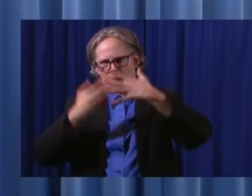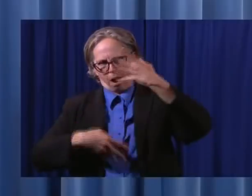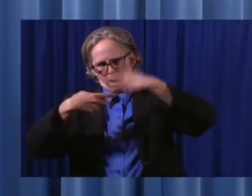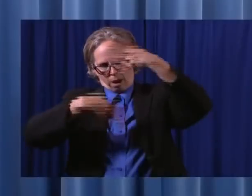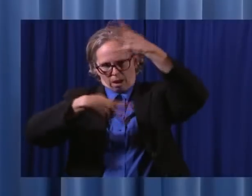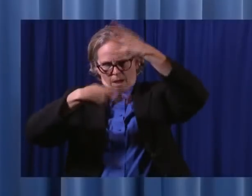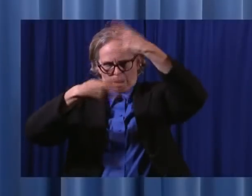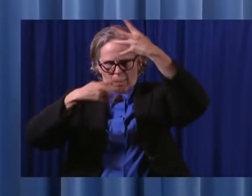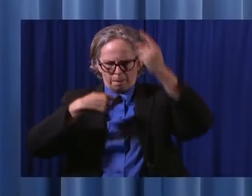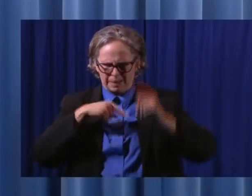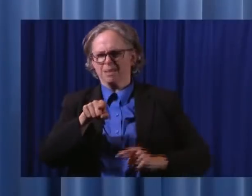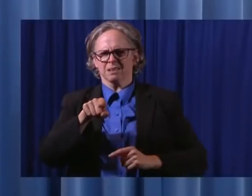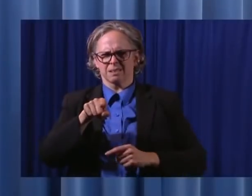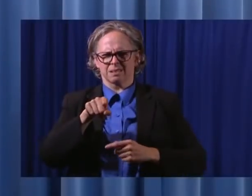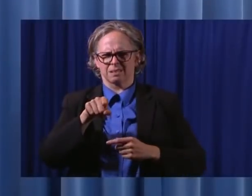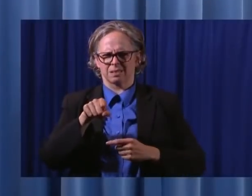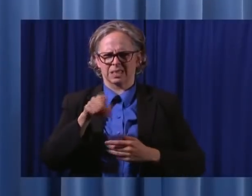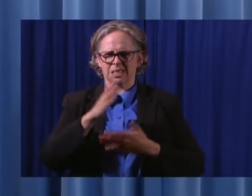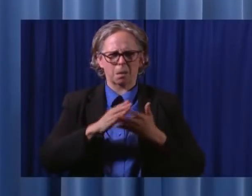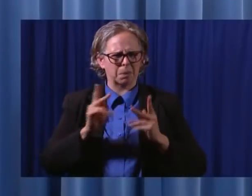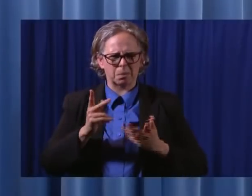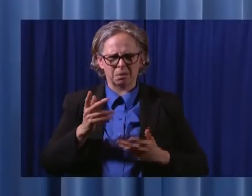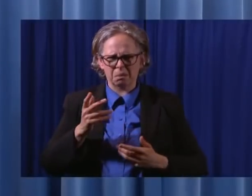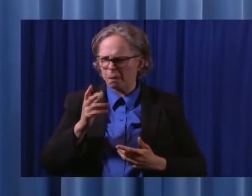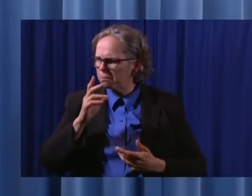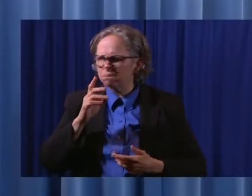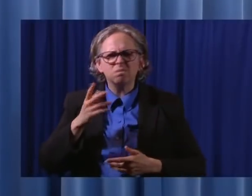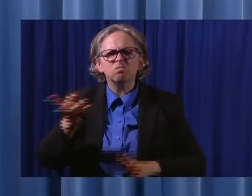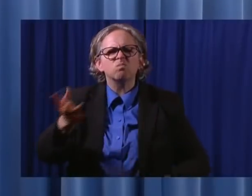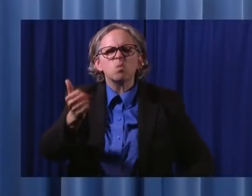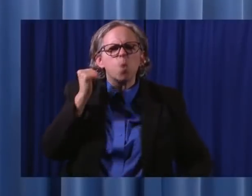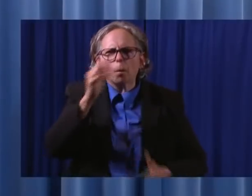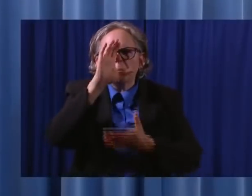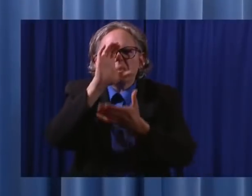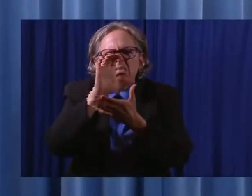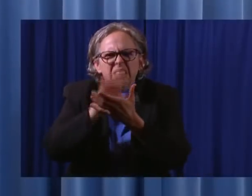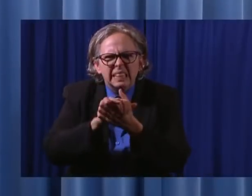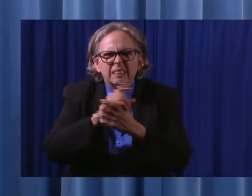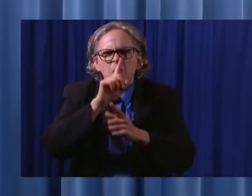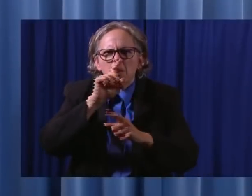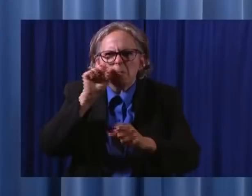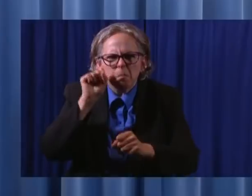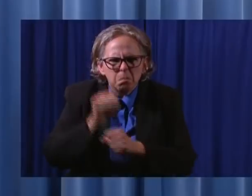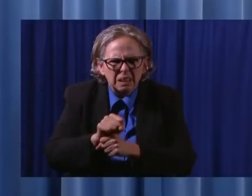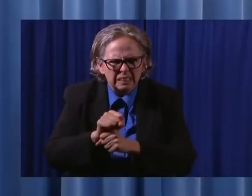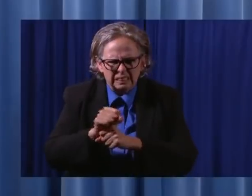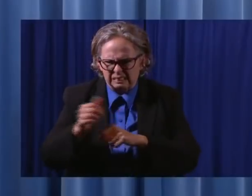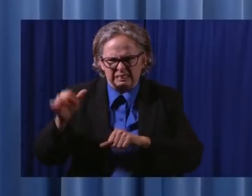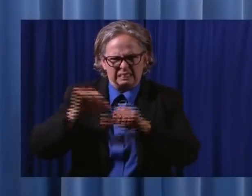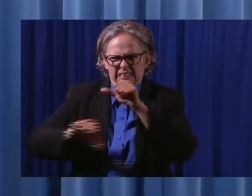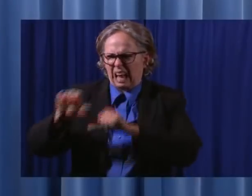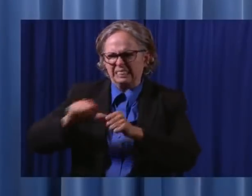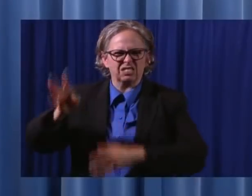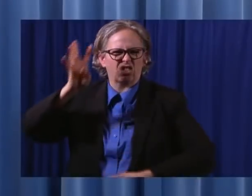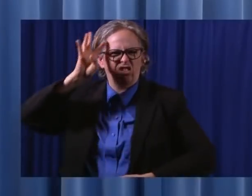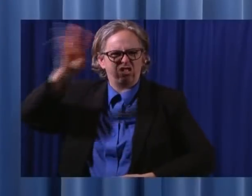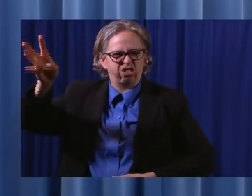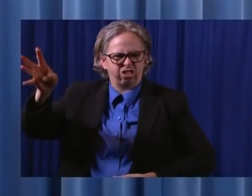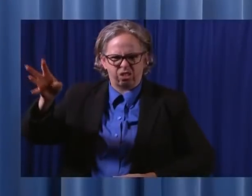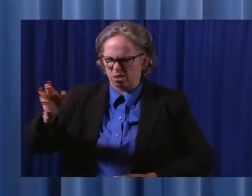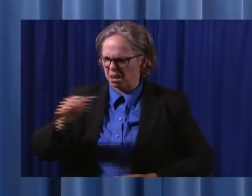this disbelief in what the scientists are telling us about the spread of this